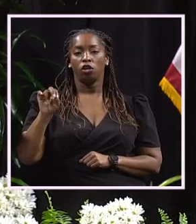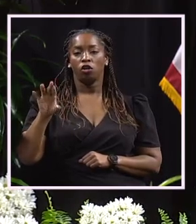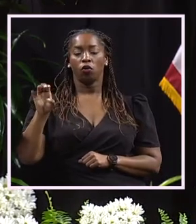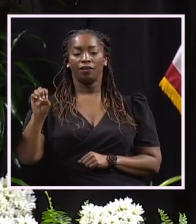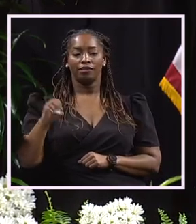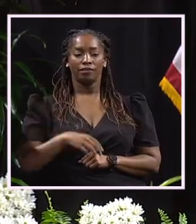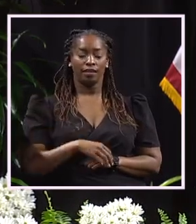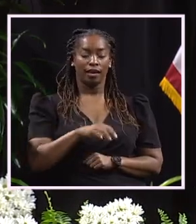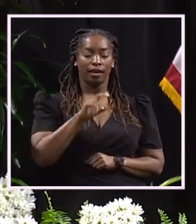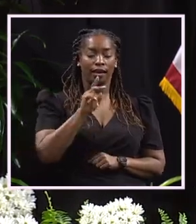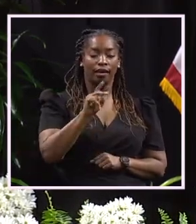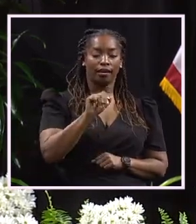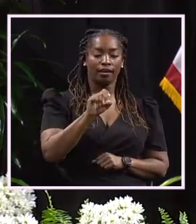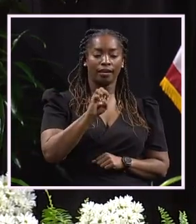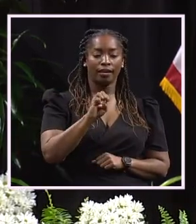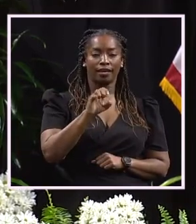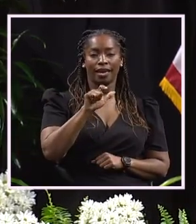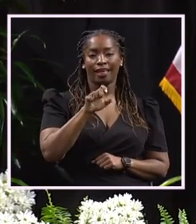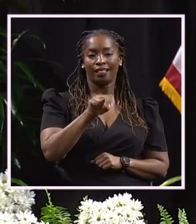Caitlin M. Mox.